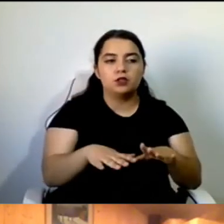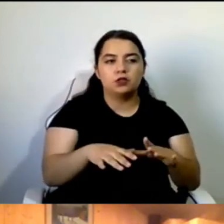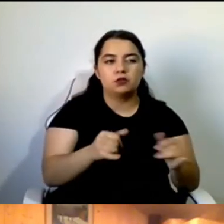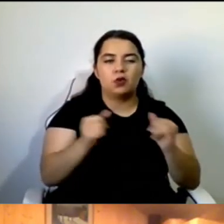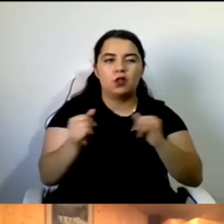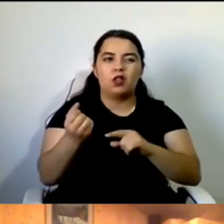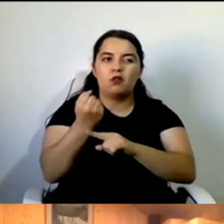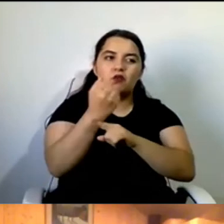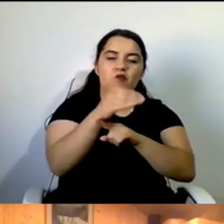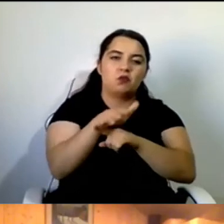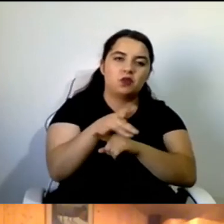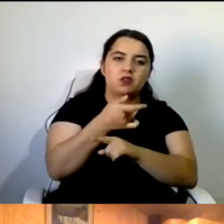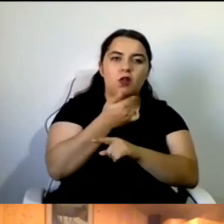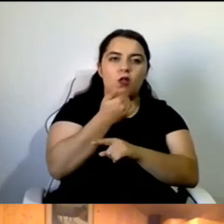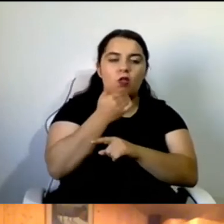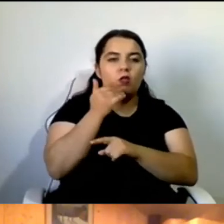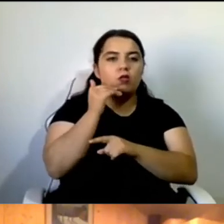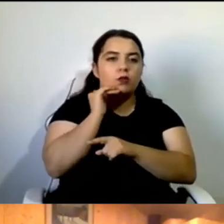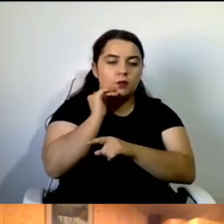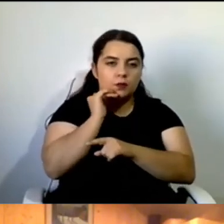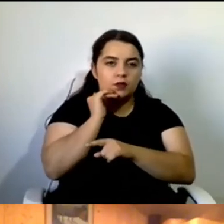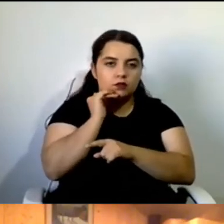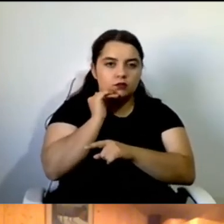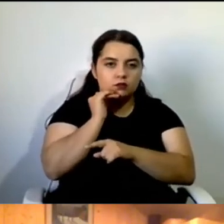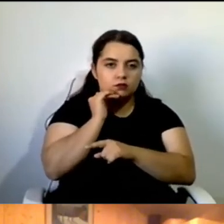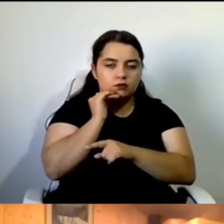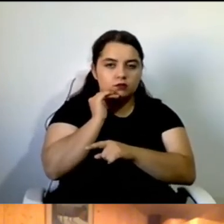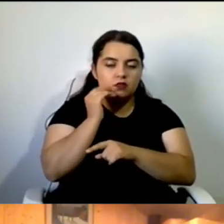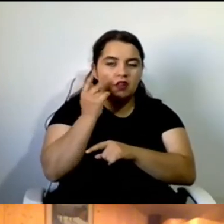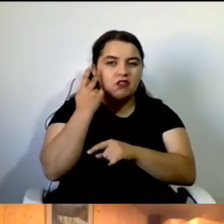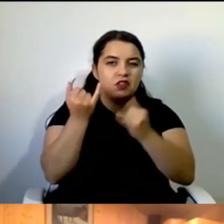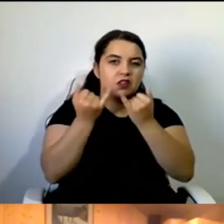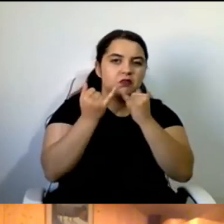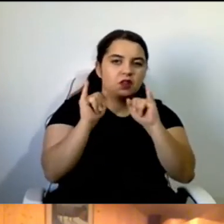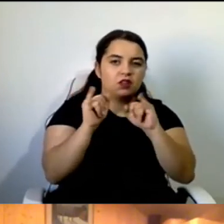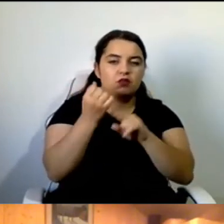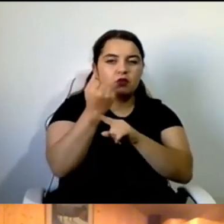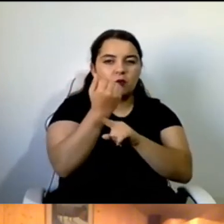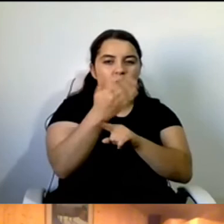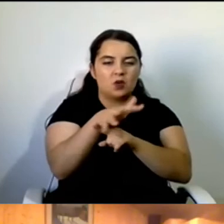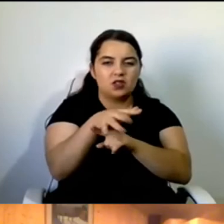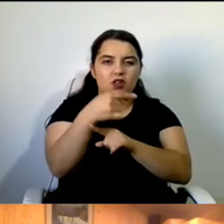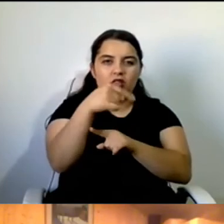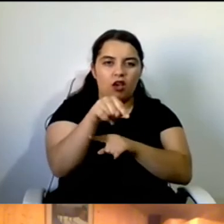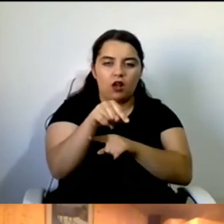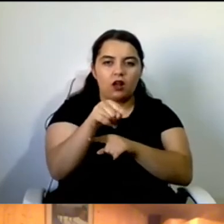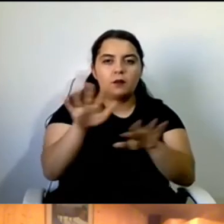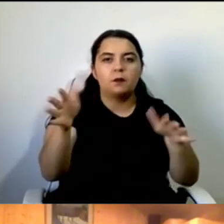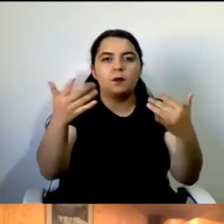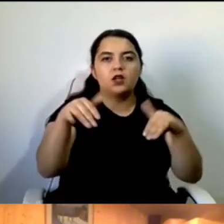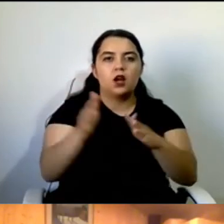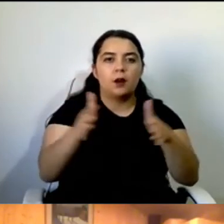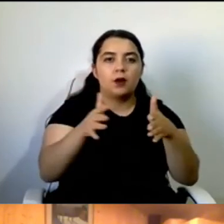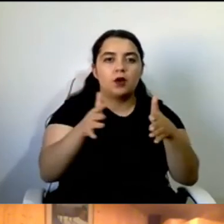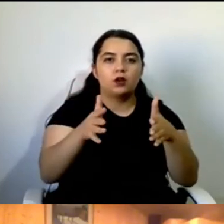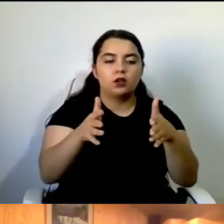have some training through Steel, for example, but mostly the training's done by myself for my personal